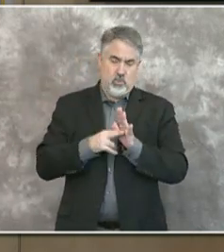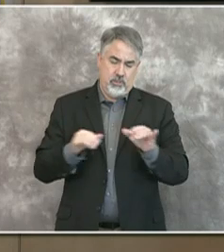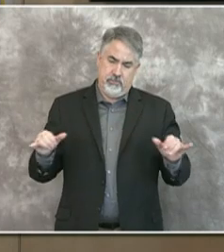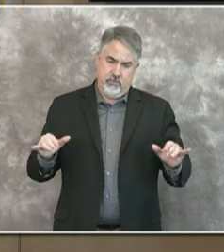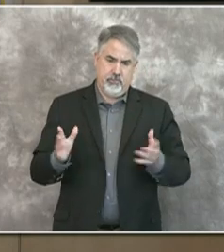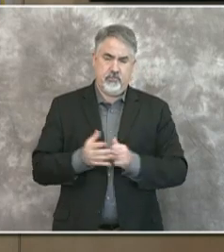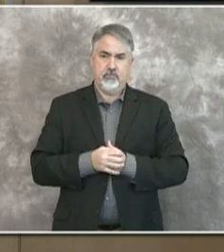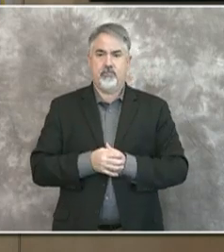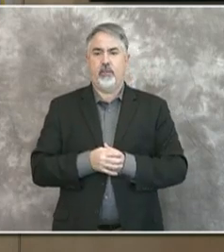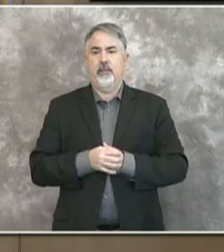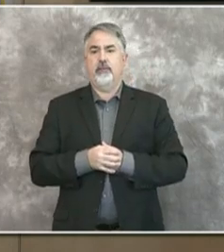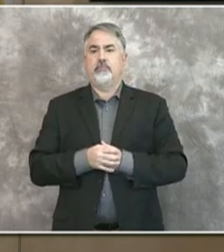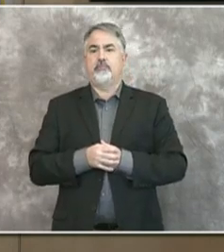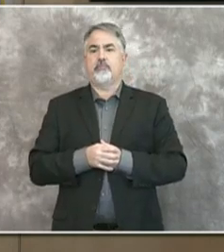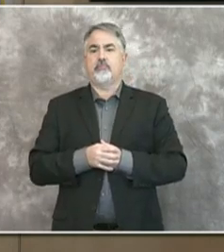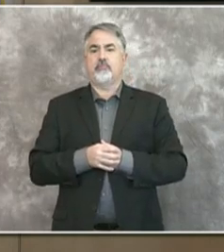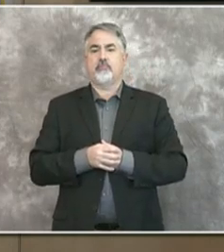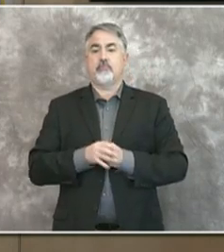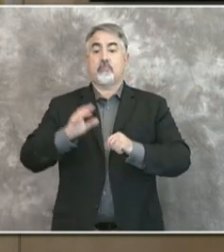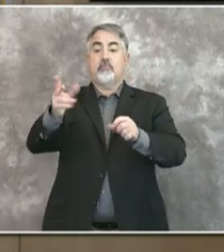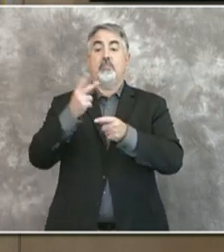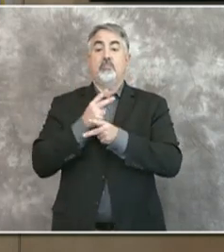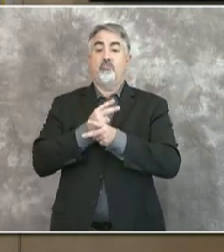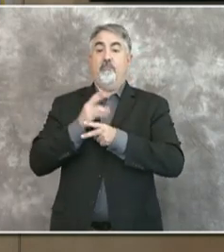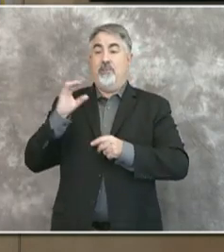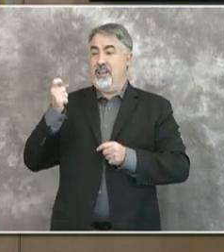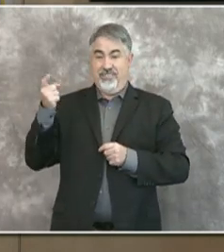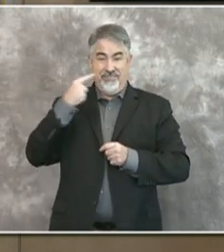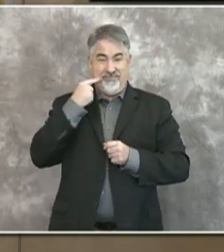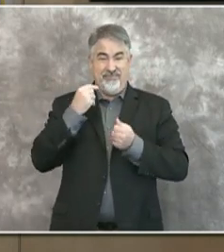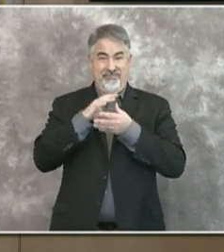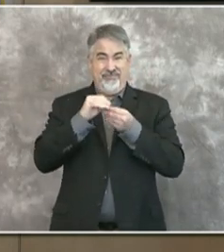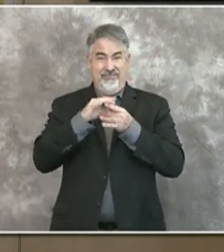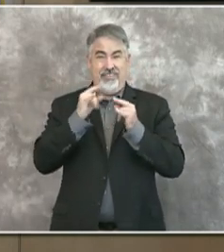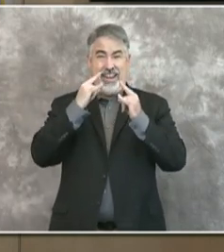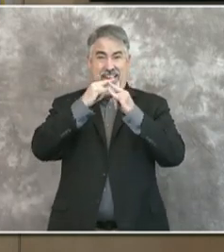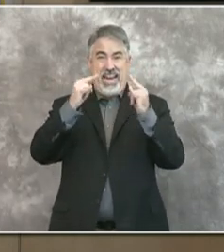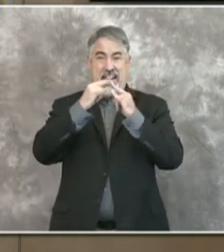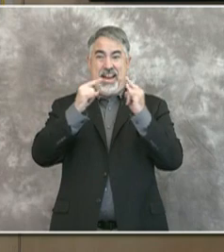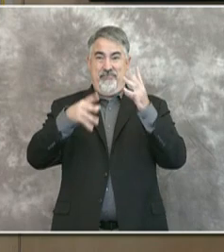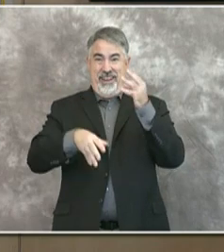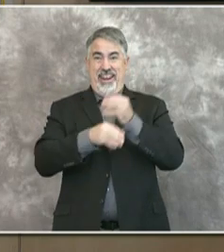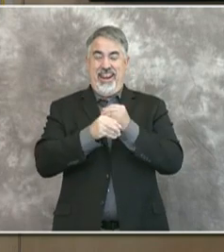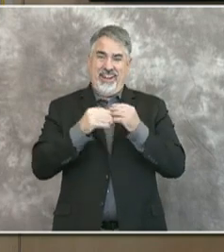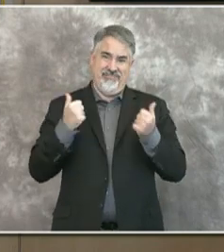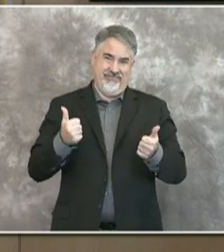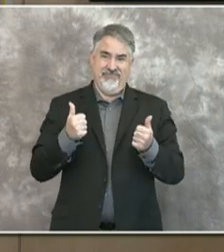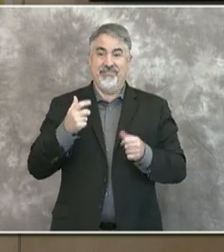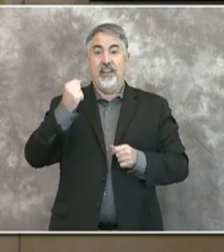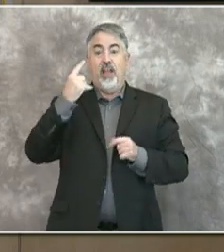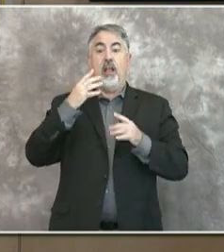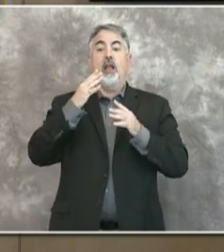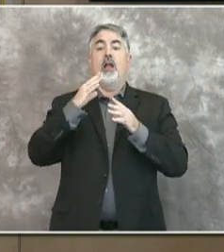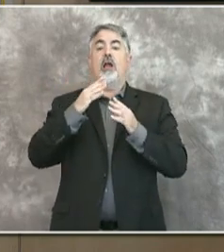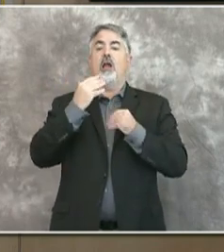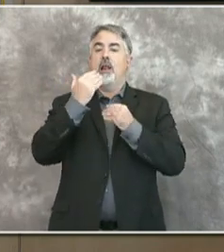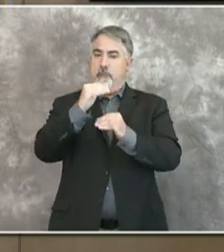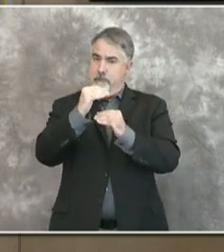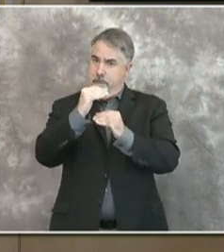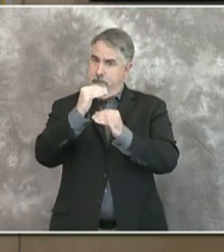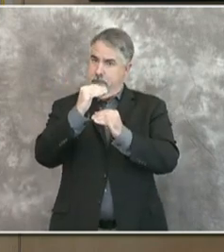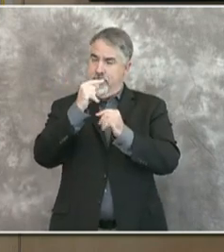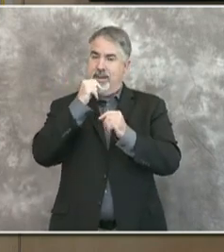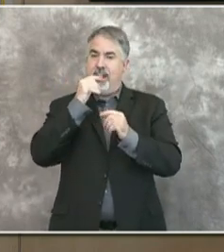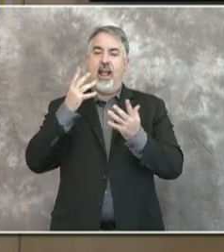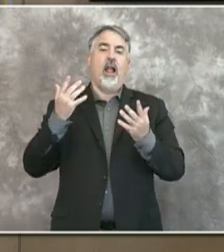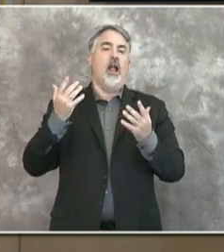same vein and spirit. And then Supervisor Cox mentioned campgrounds, which are being added today, open on a limited basis, limit the number of